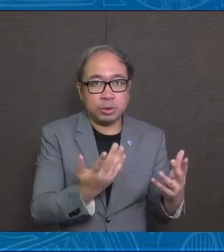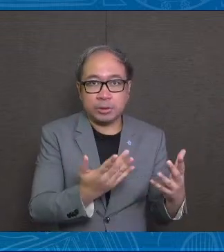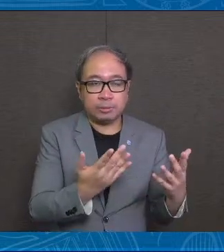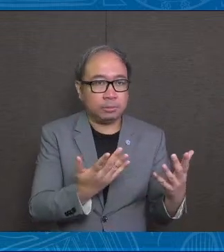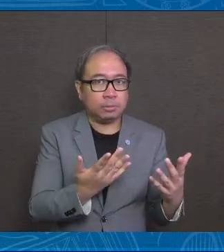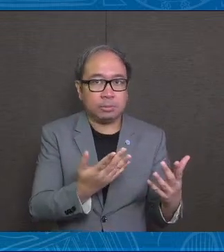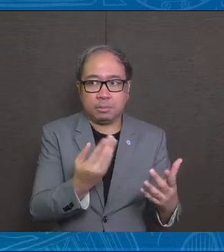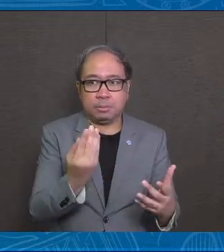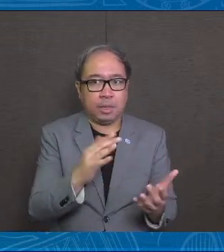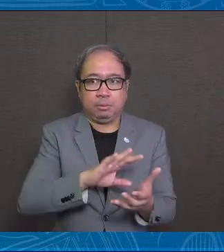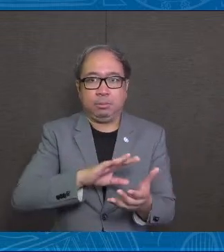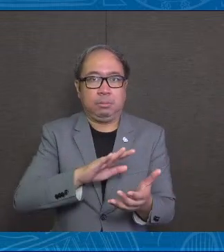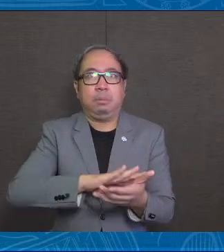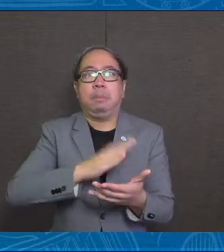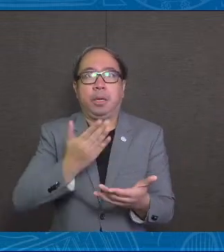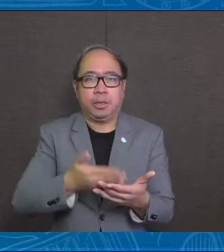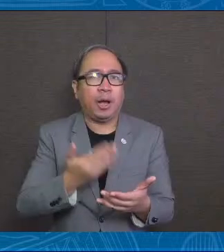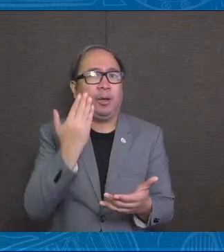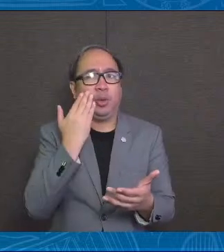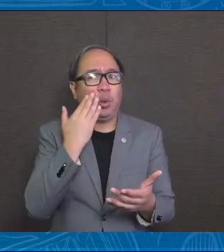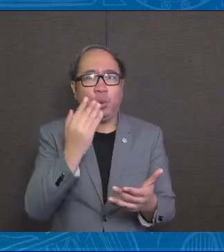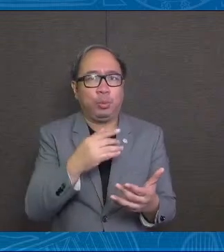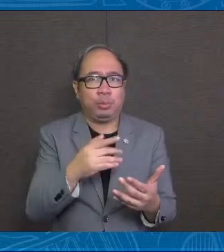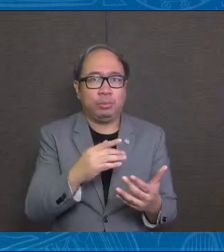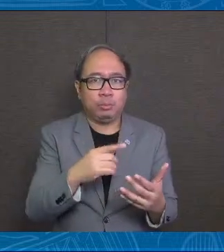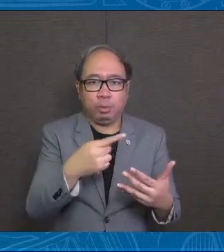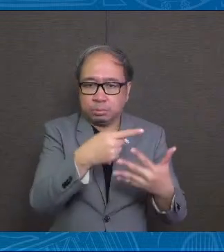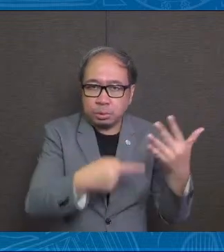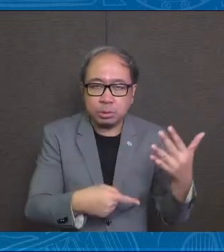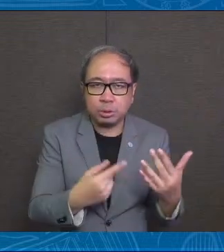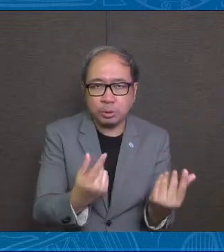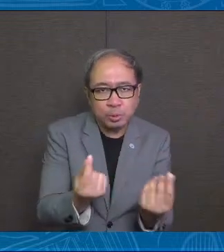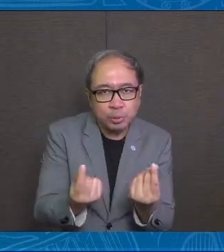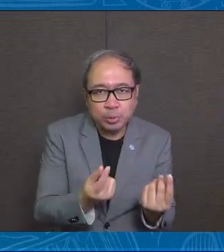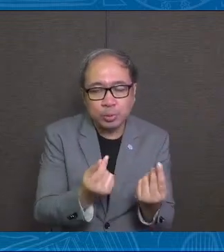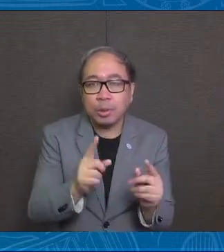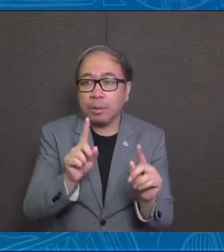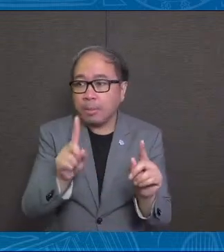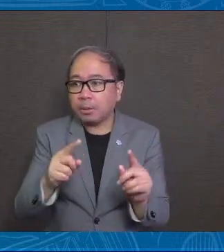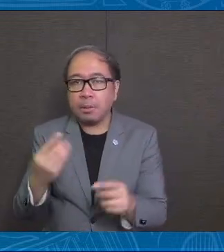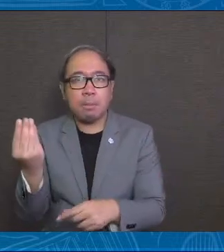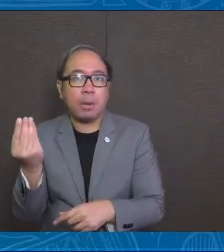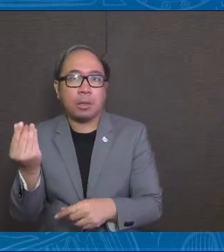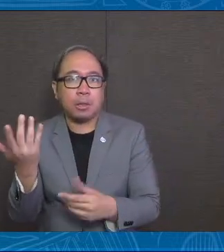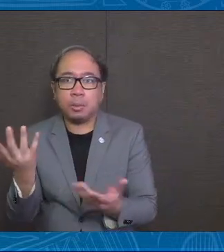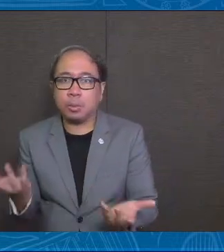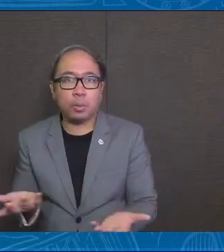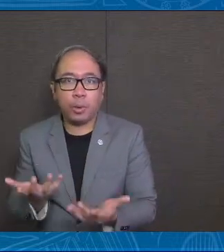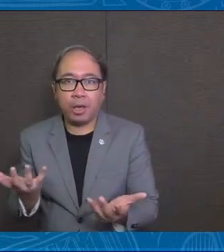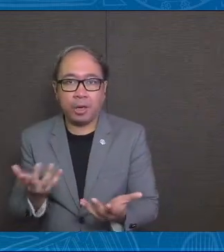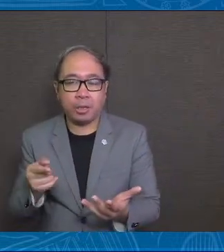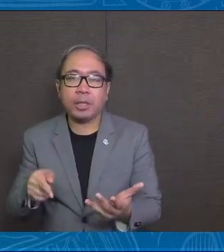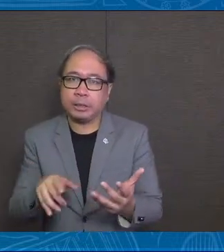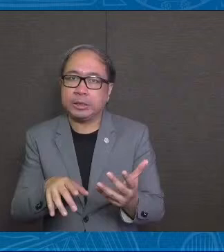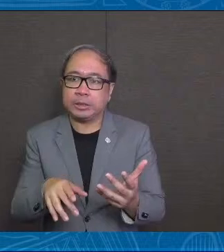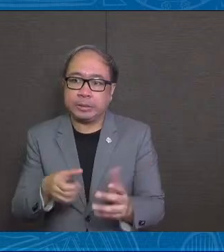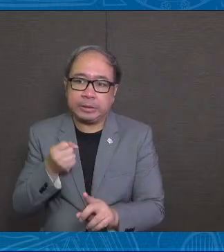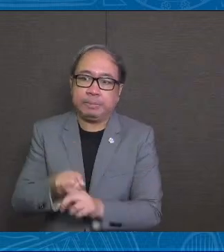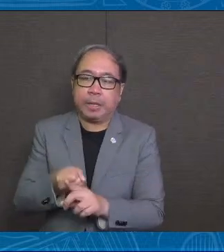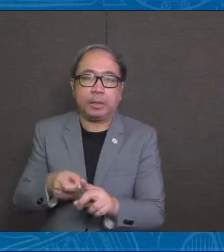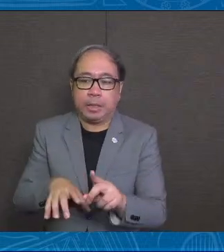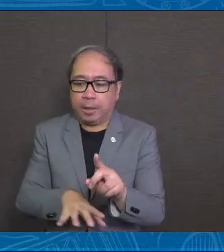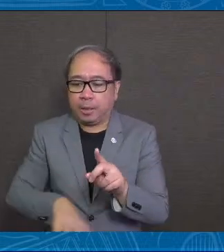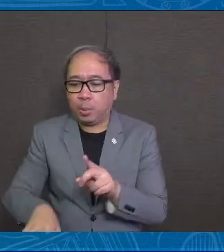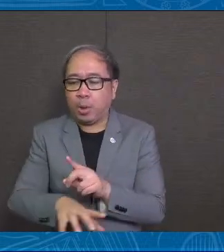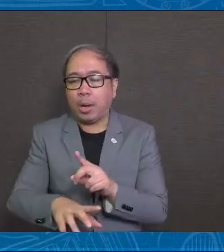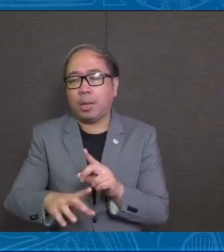require, but where's the money, right, to fund that? And it's really the local communities that react to that. So in